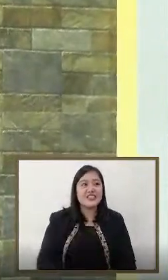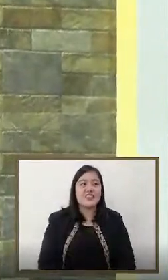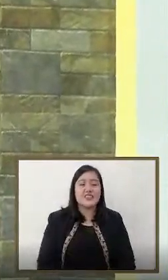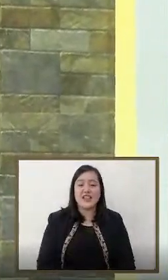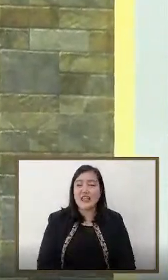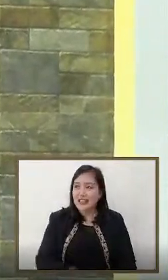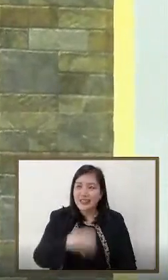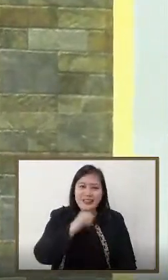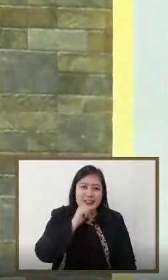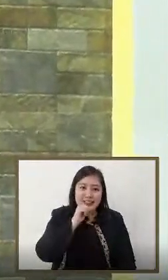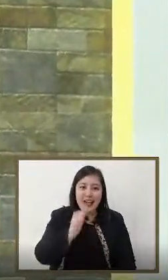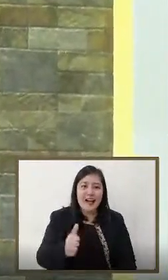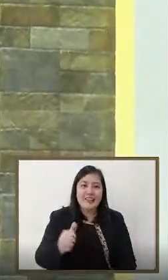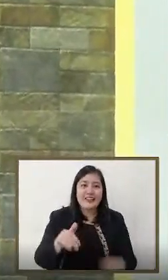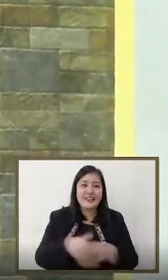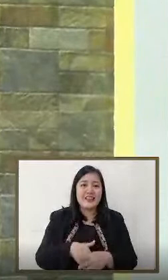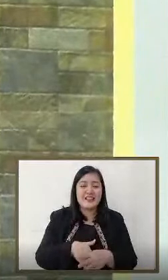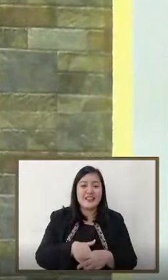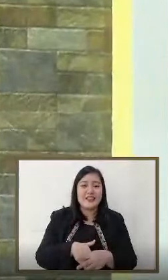weekend.